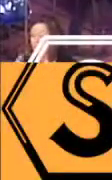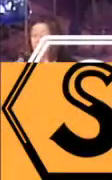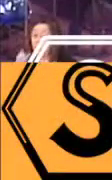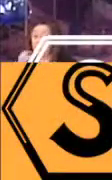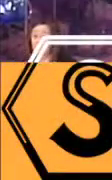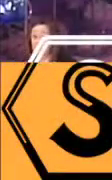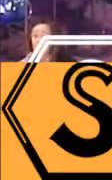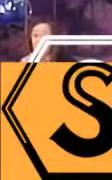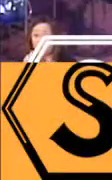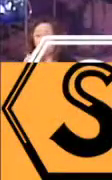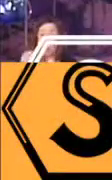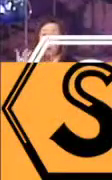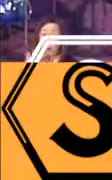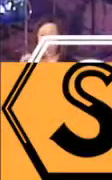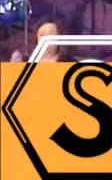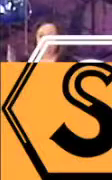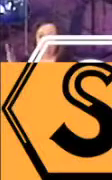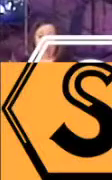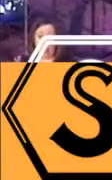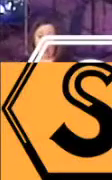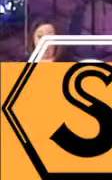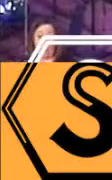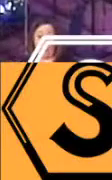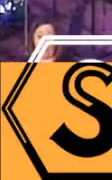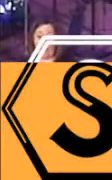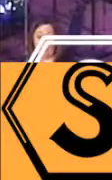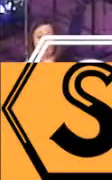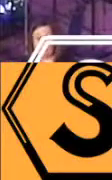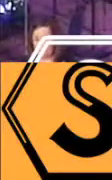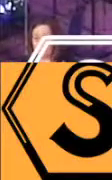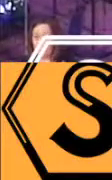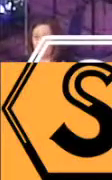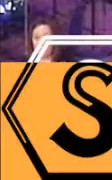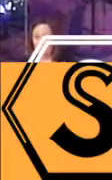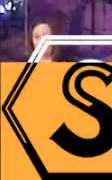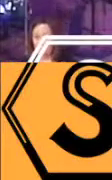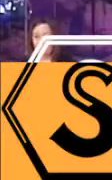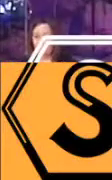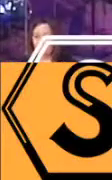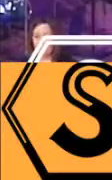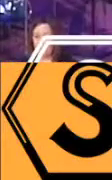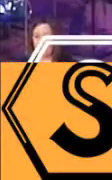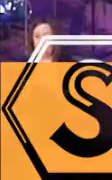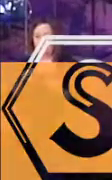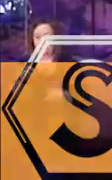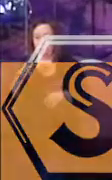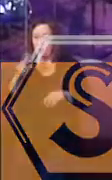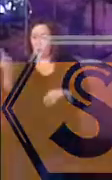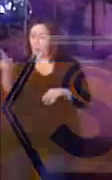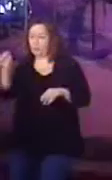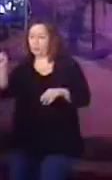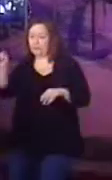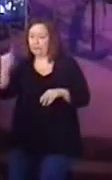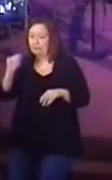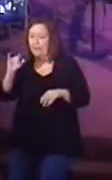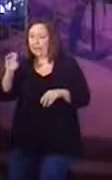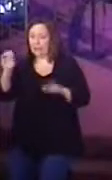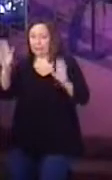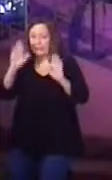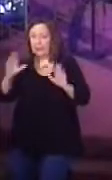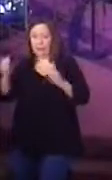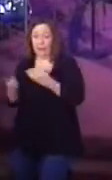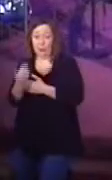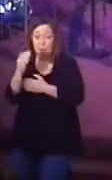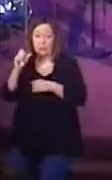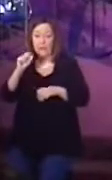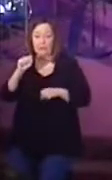super cool and you went ahead and downloaded the app, you can actually access the top right-hand tile that says Sunday morning. And it's got a spot in there for you to